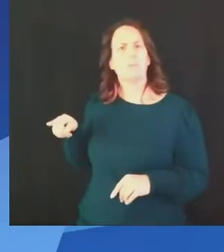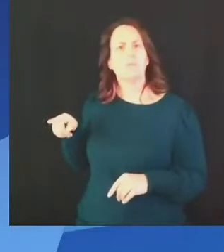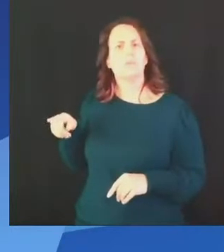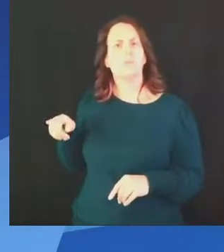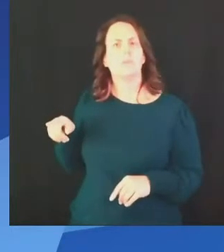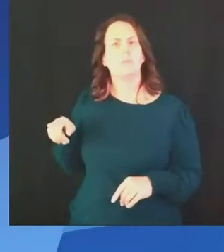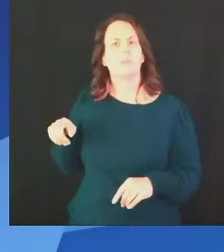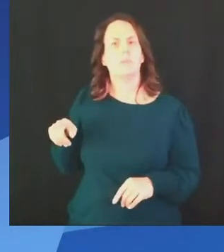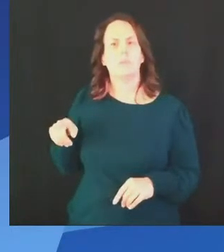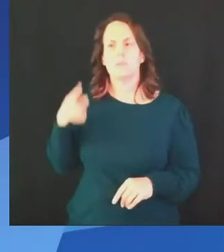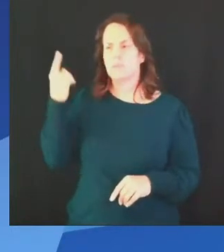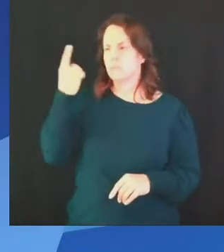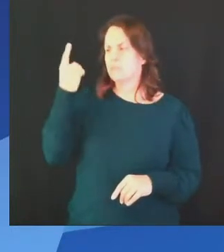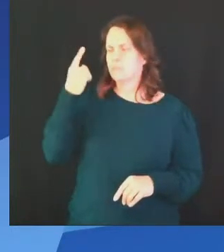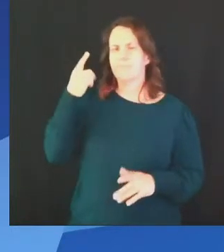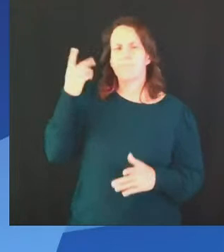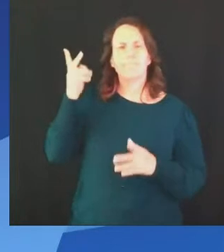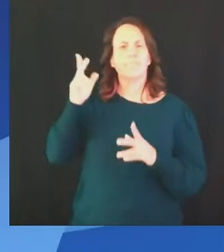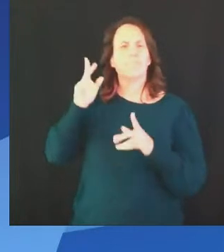in the Milwaukee area.